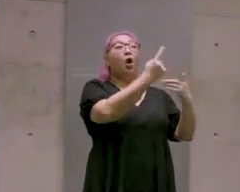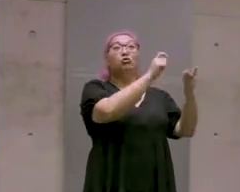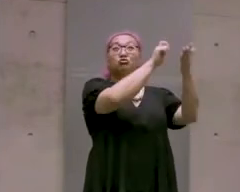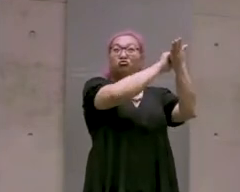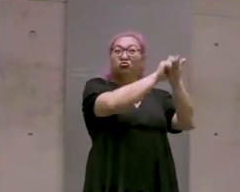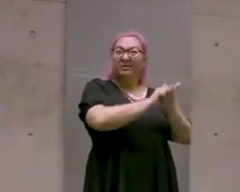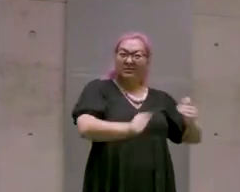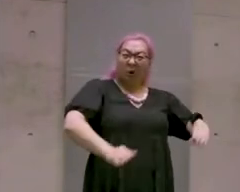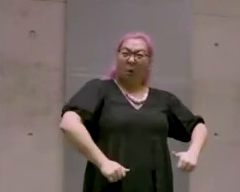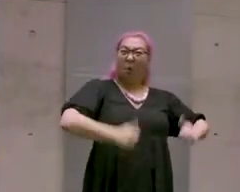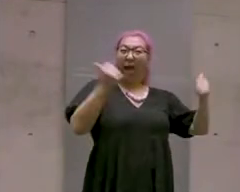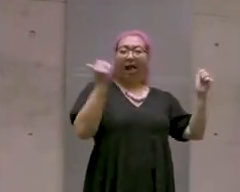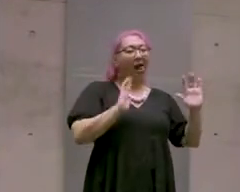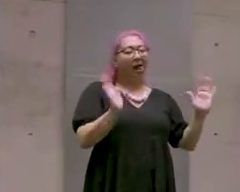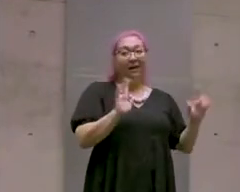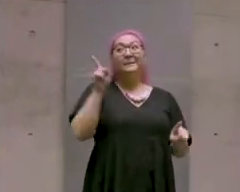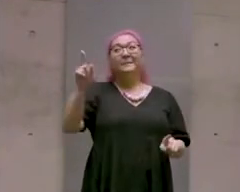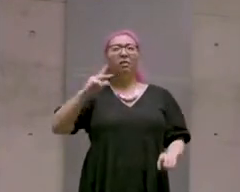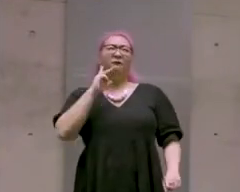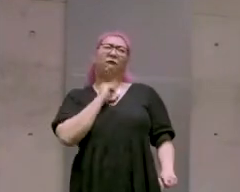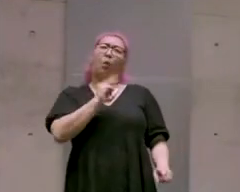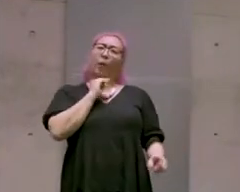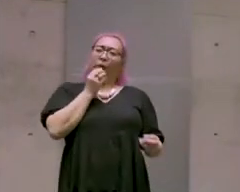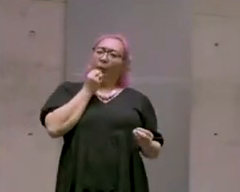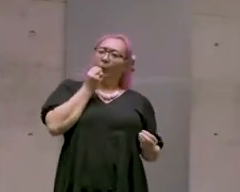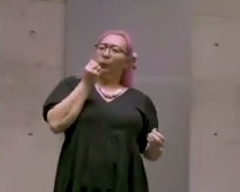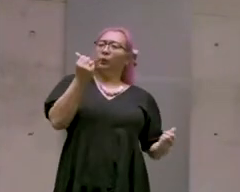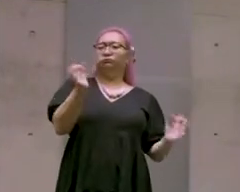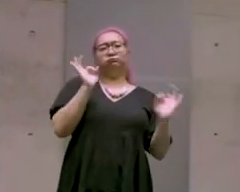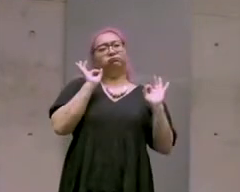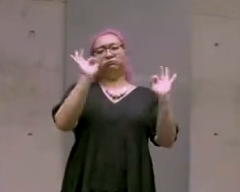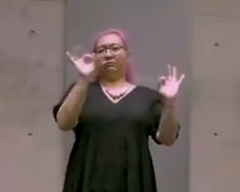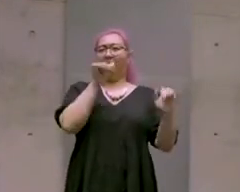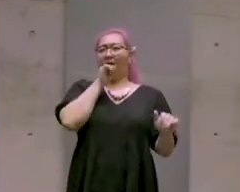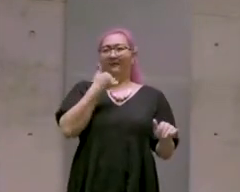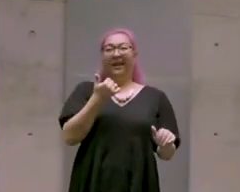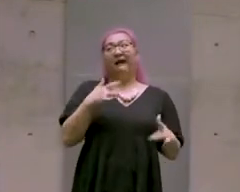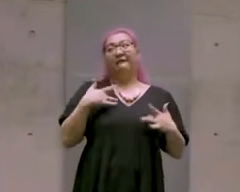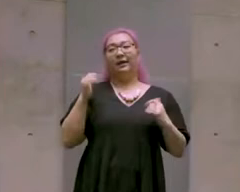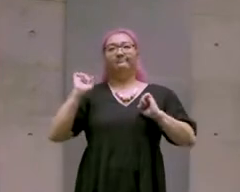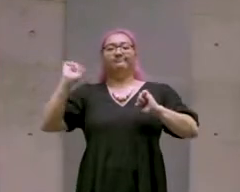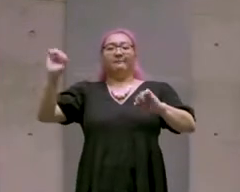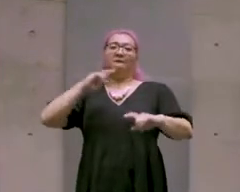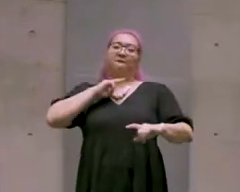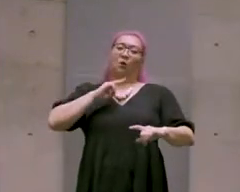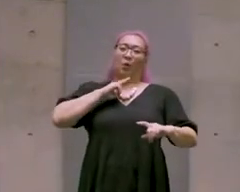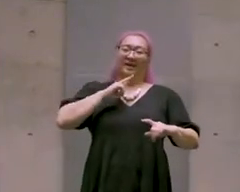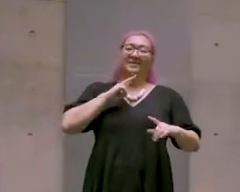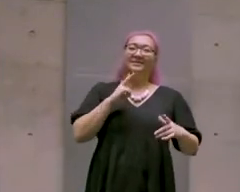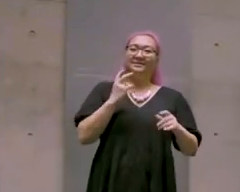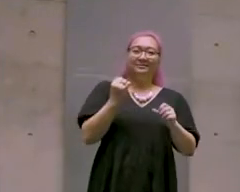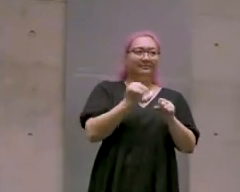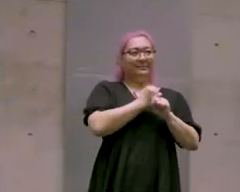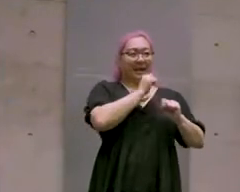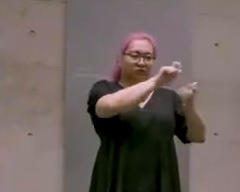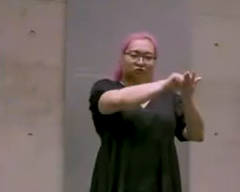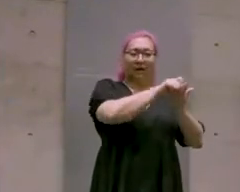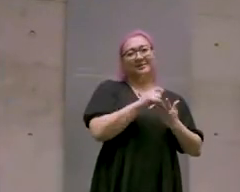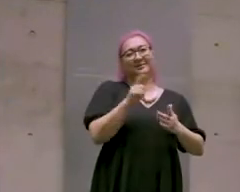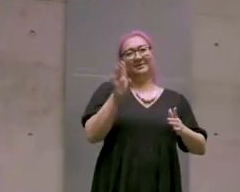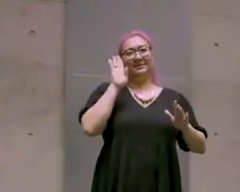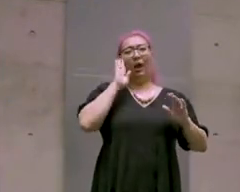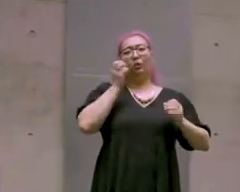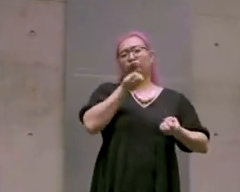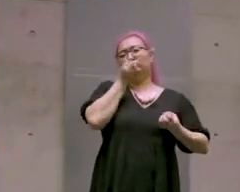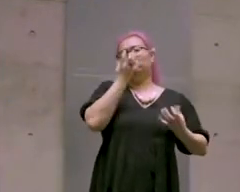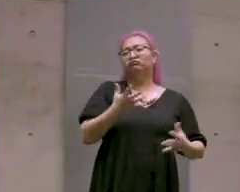think it's a very well-voiced game. I think it makes the words sound a lot better than they are. And I think that's a massively down to